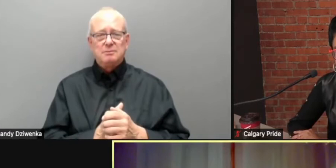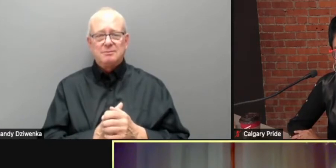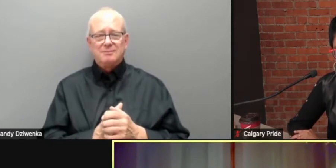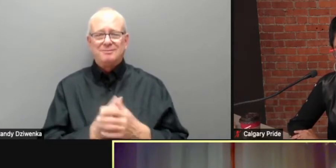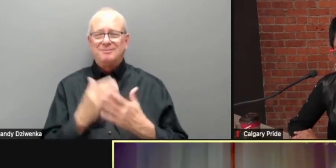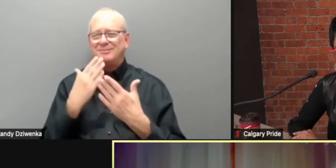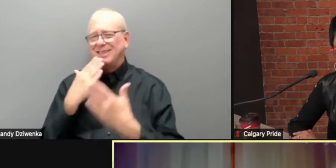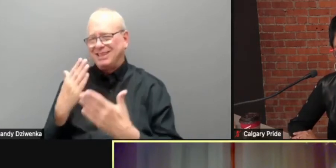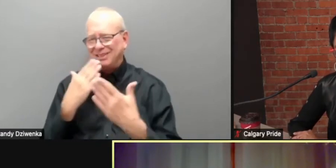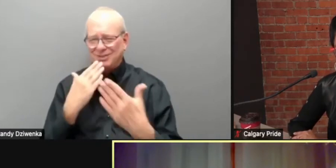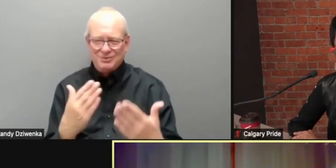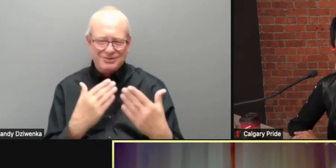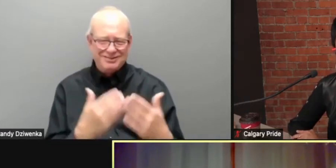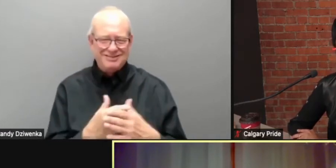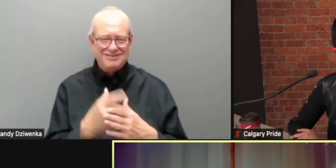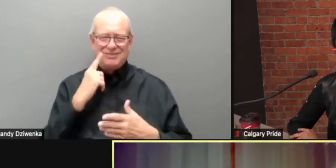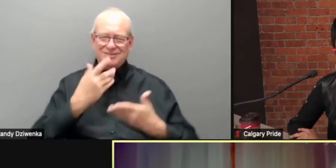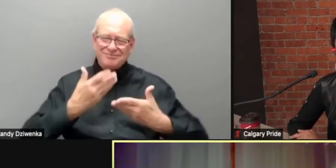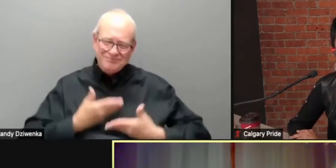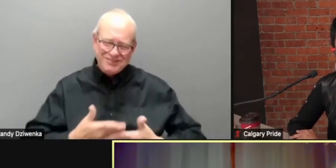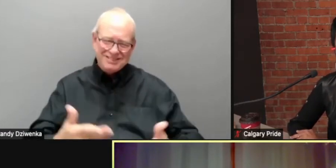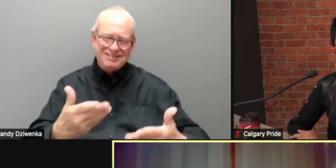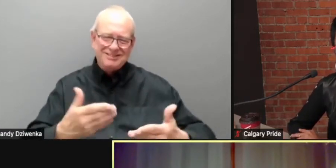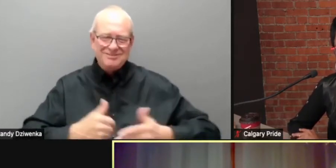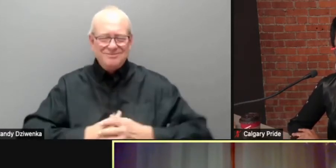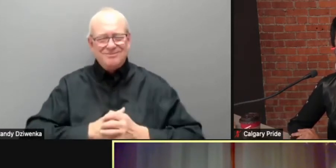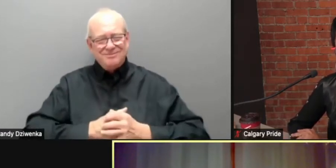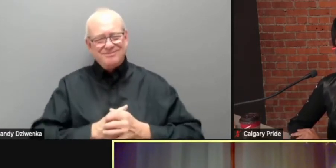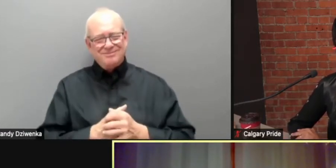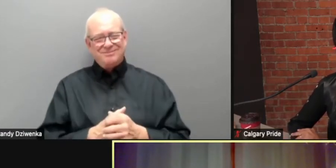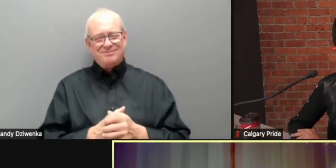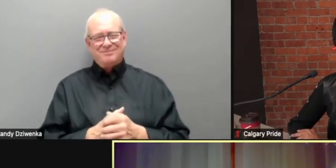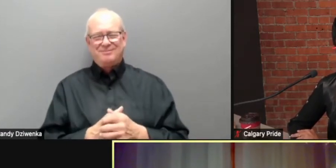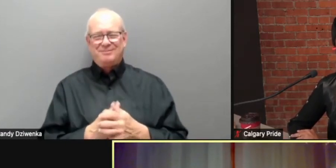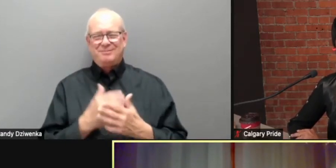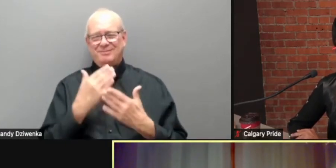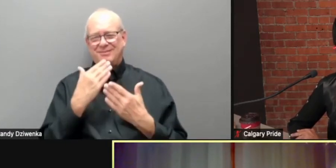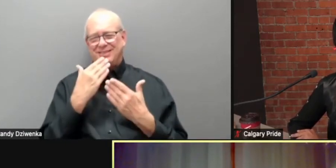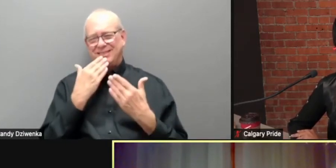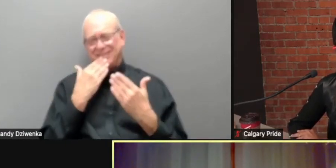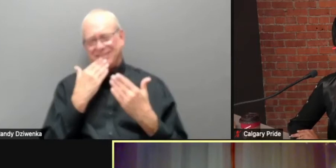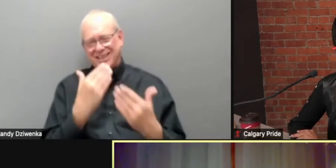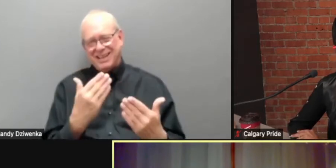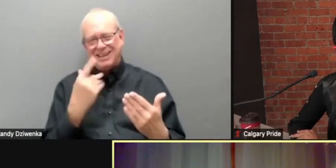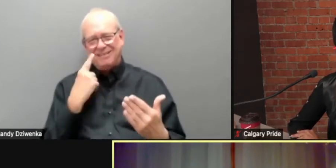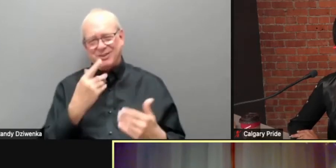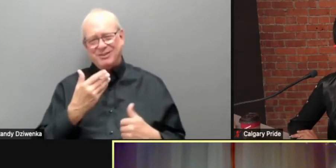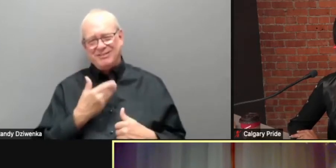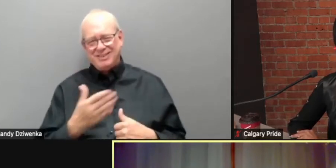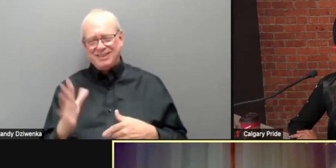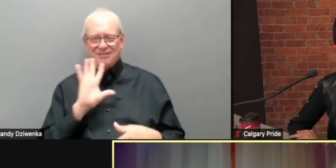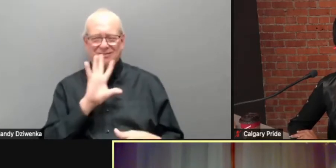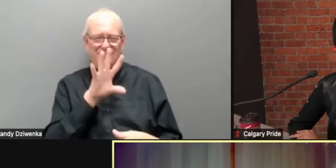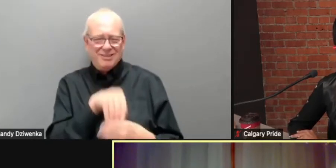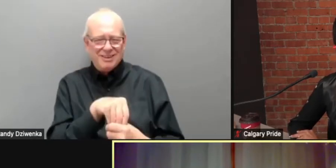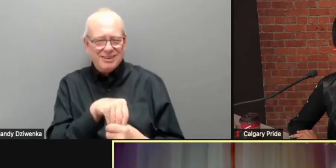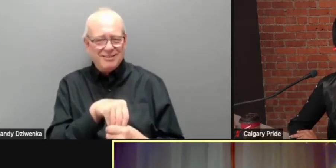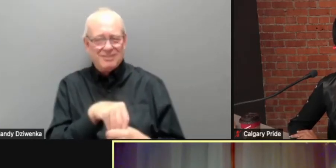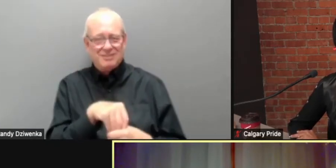Thank you so much for making us a part of this battle, as Prince Manvendra